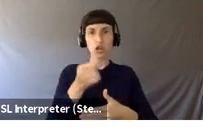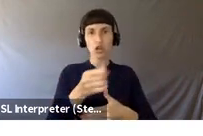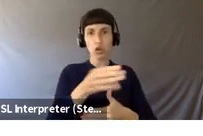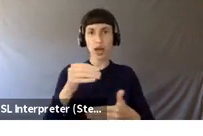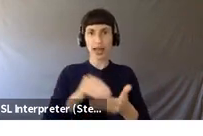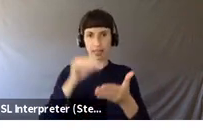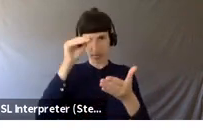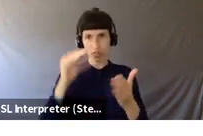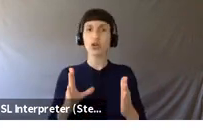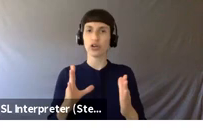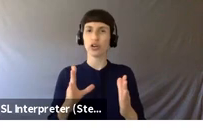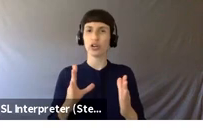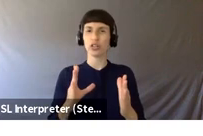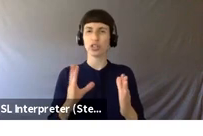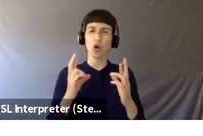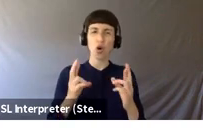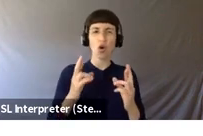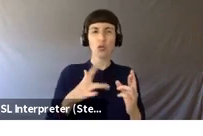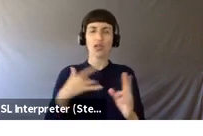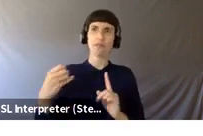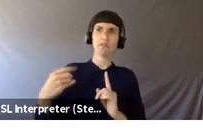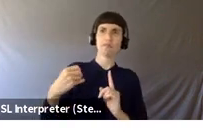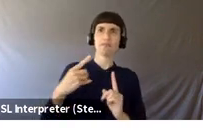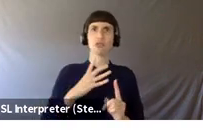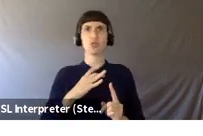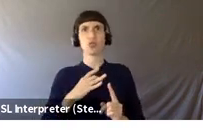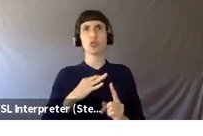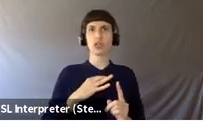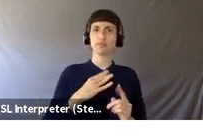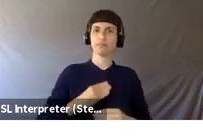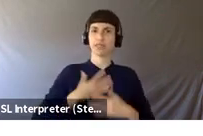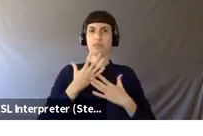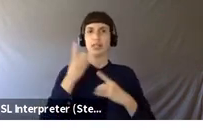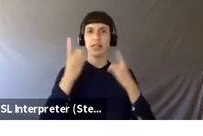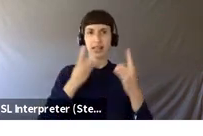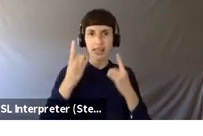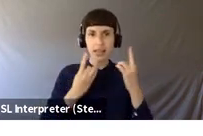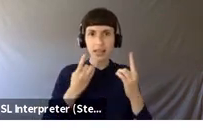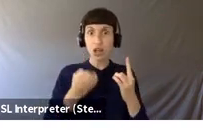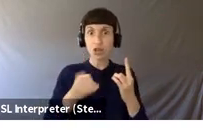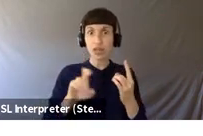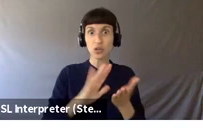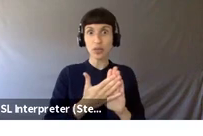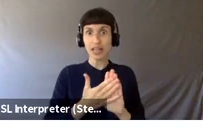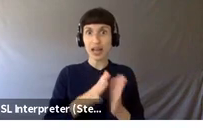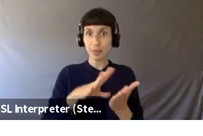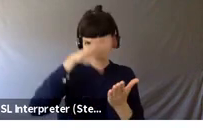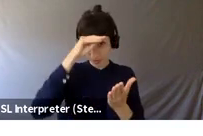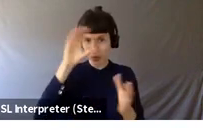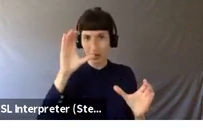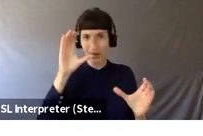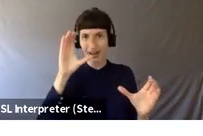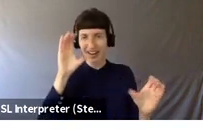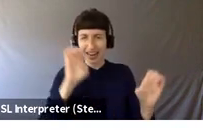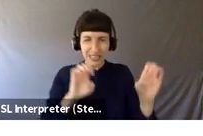to stimulate your thinking and invite you in to be that learner explorer, because really you're going to have to get your hands in there to make sure that your brain is capturing